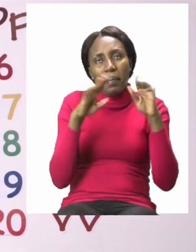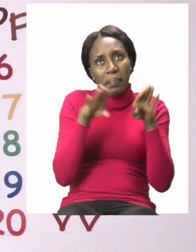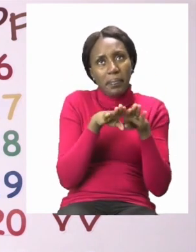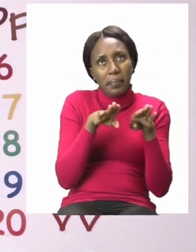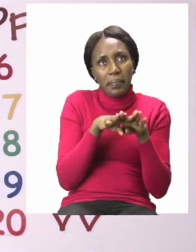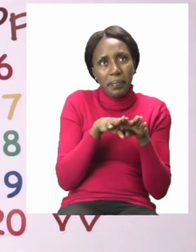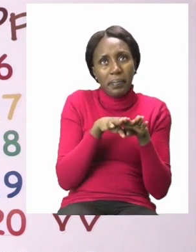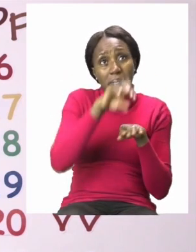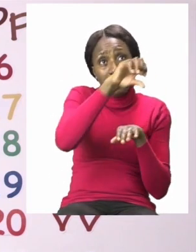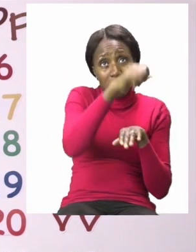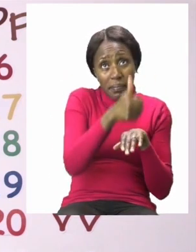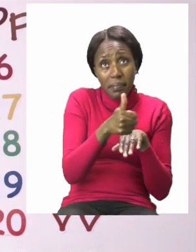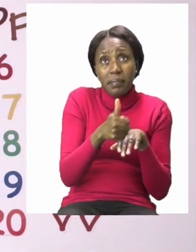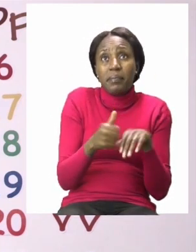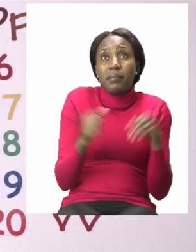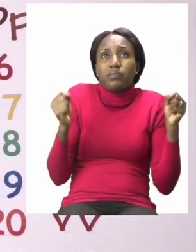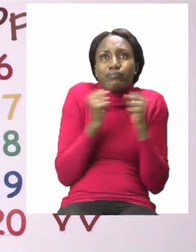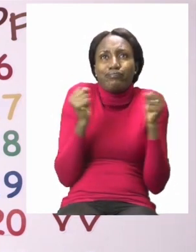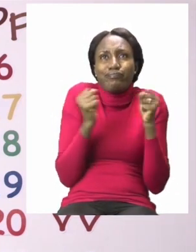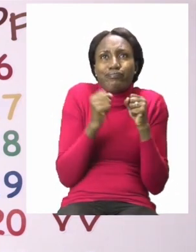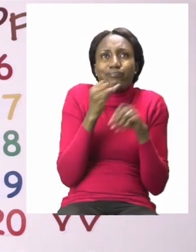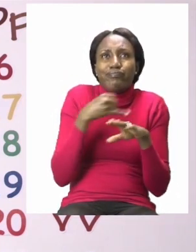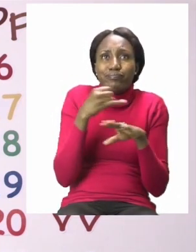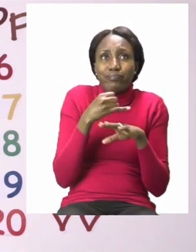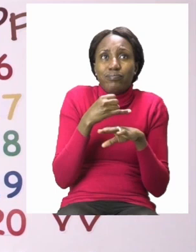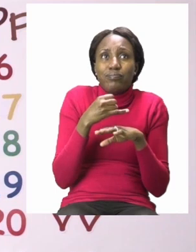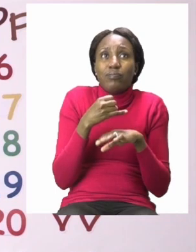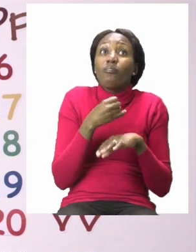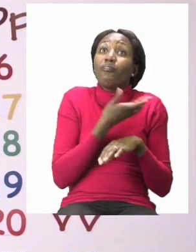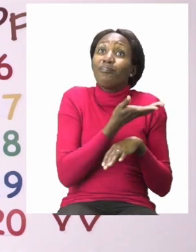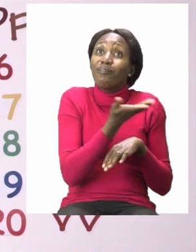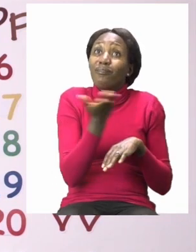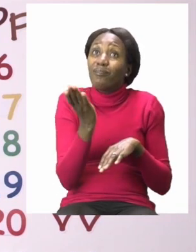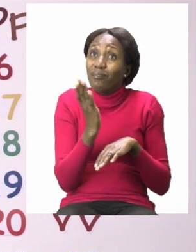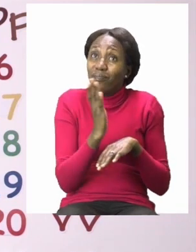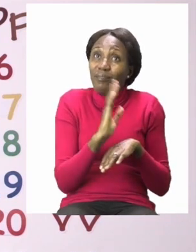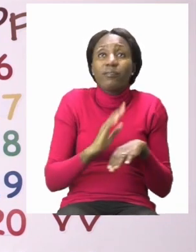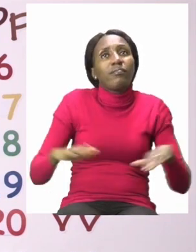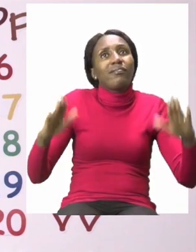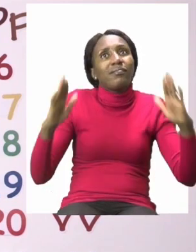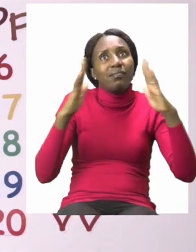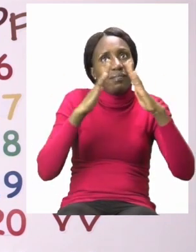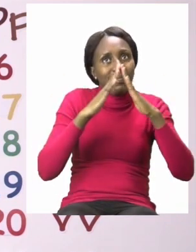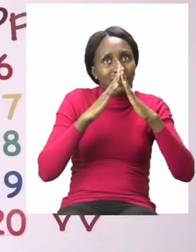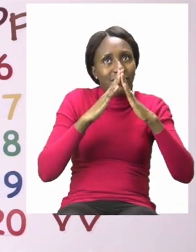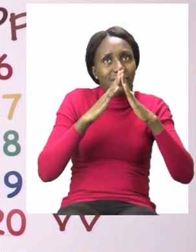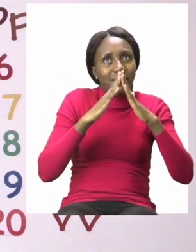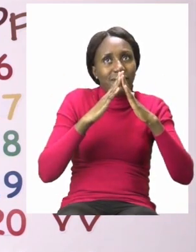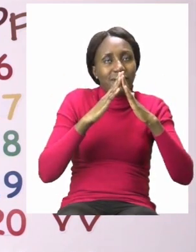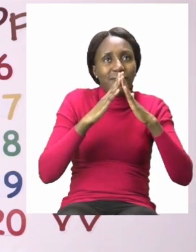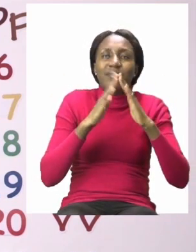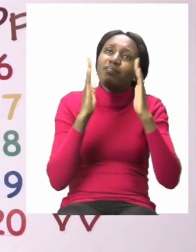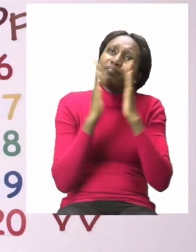in cold places. Both of them are types of houses. So I want you to draw